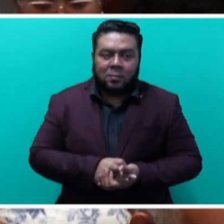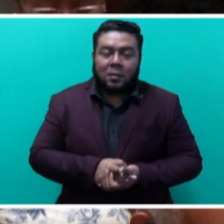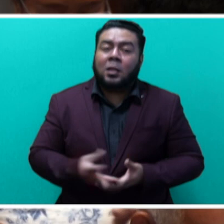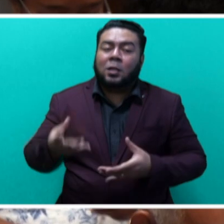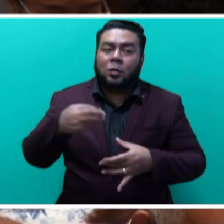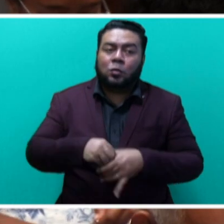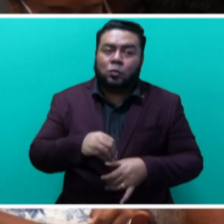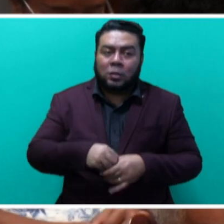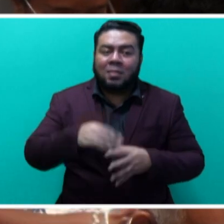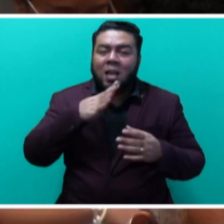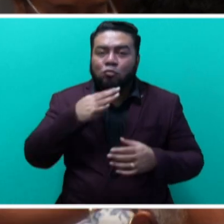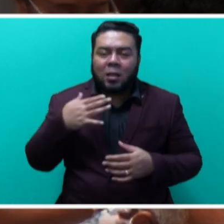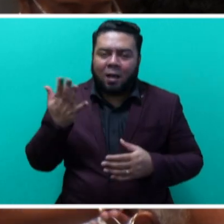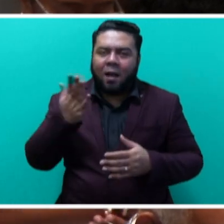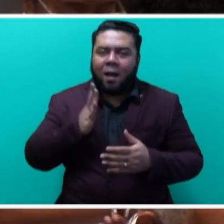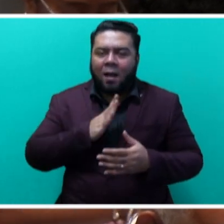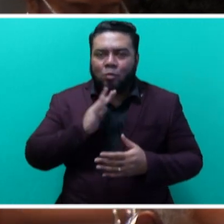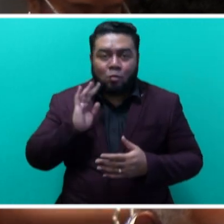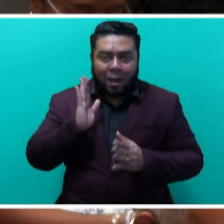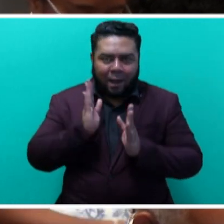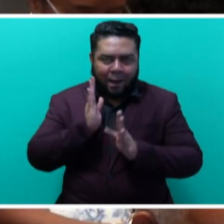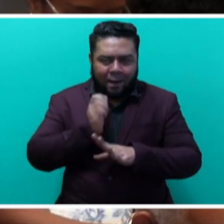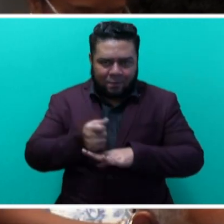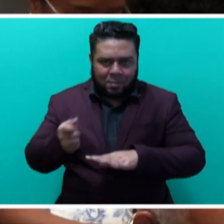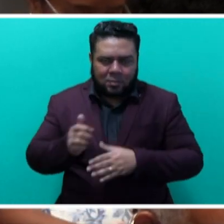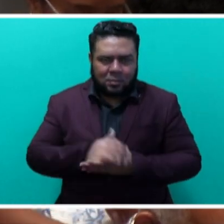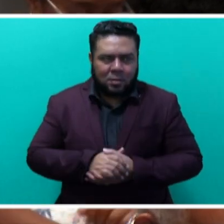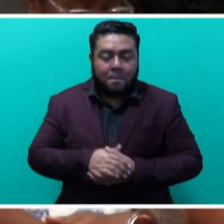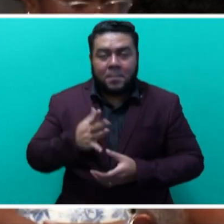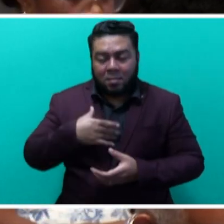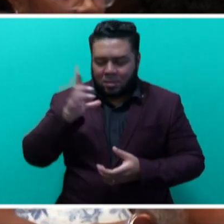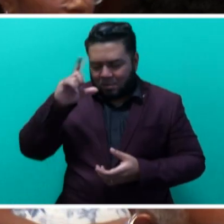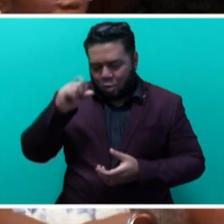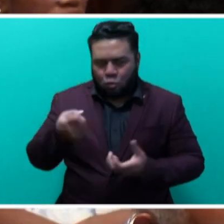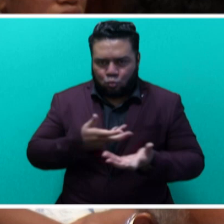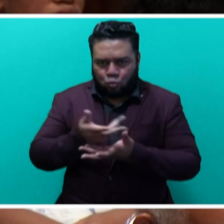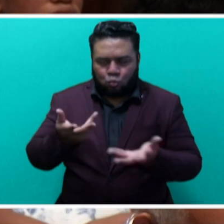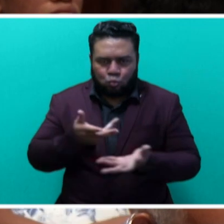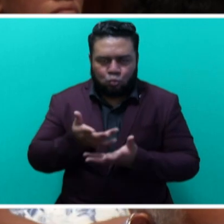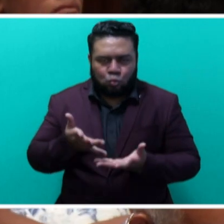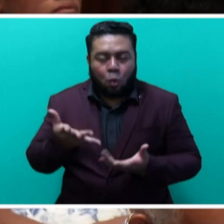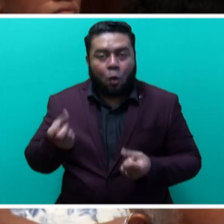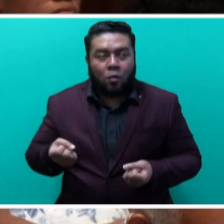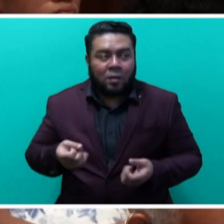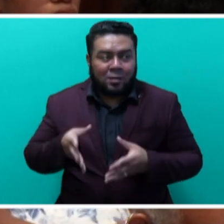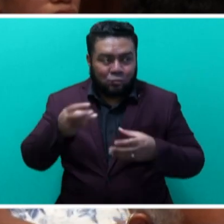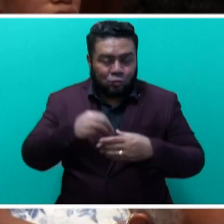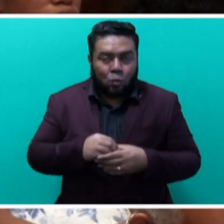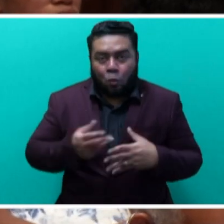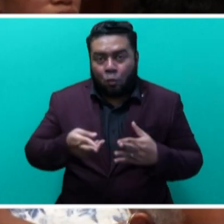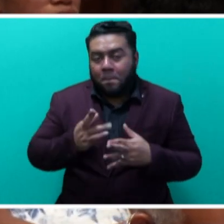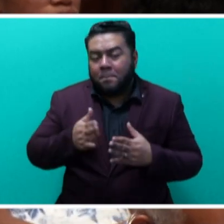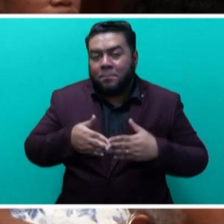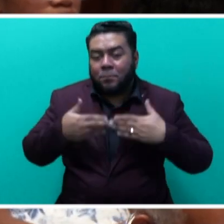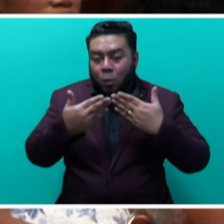including the Israeli government. However, there needs to be consensus on the interest rates proposed before the